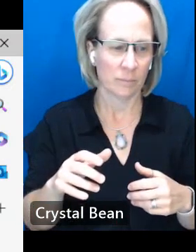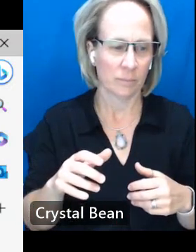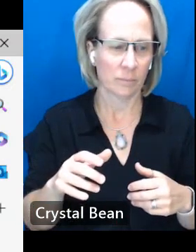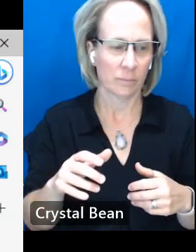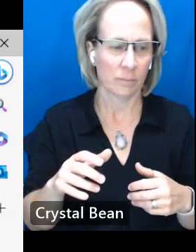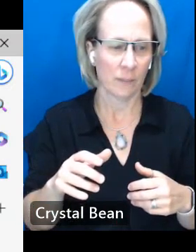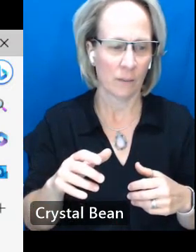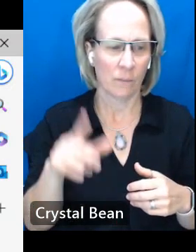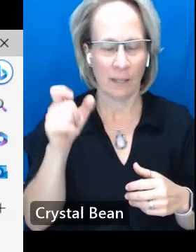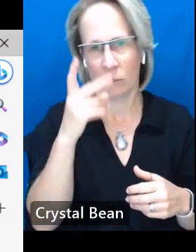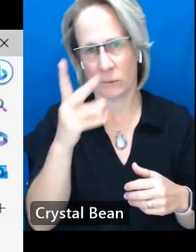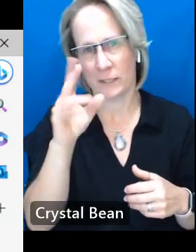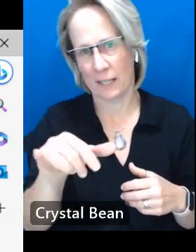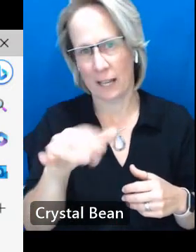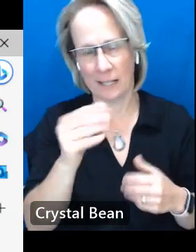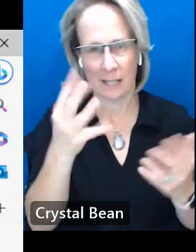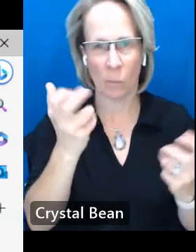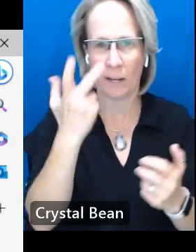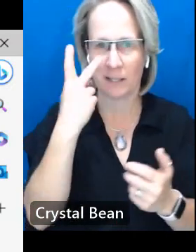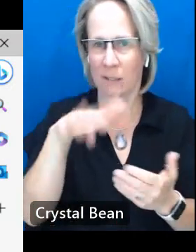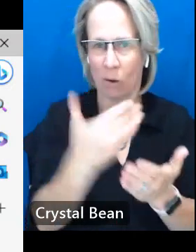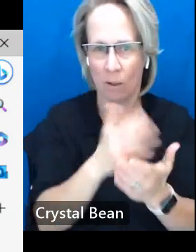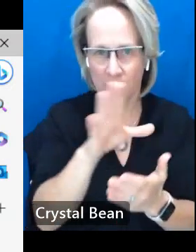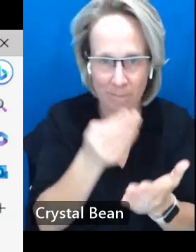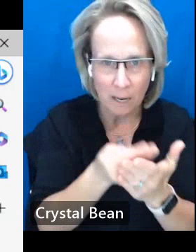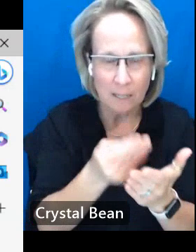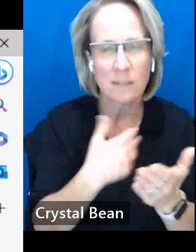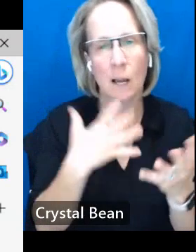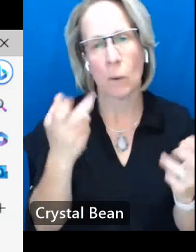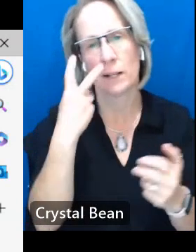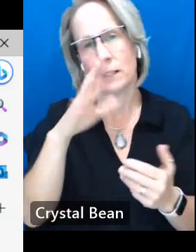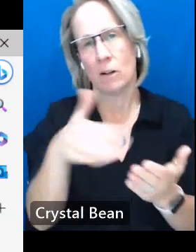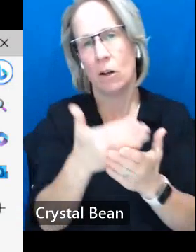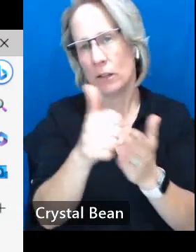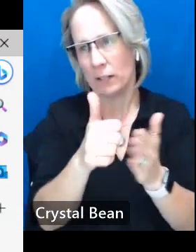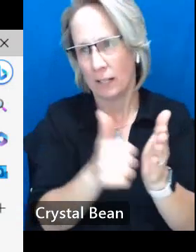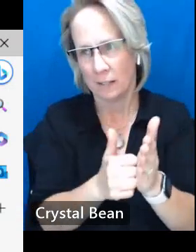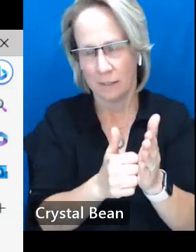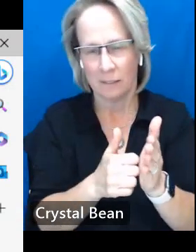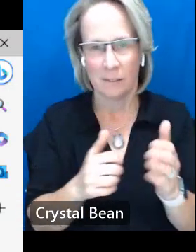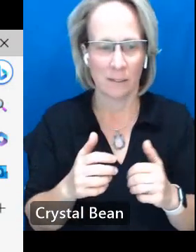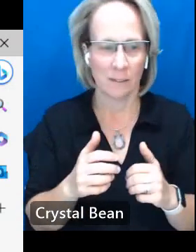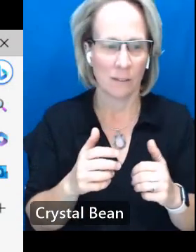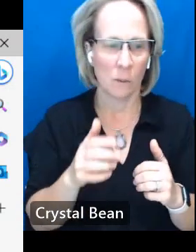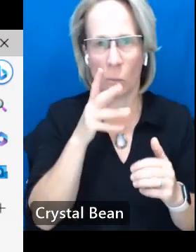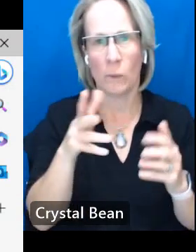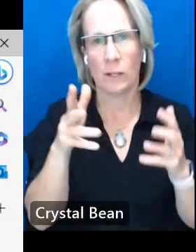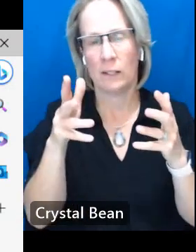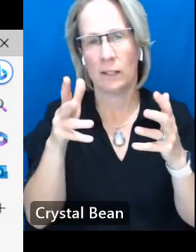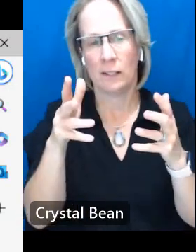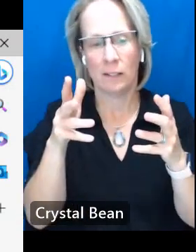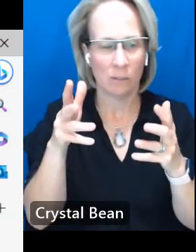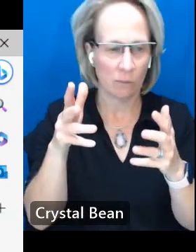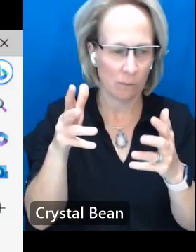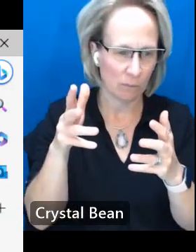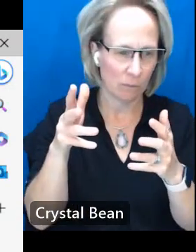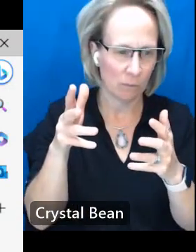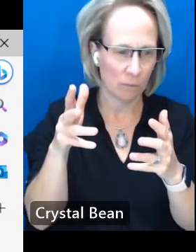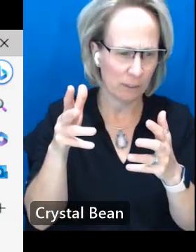And I want to see all their funds. I want to see all their accounts. So we'll just leave the rest of those with percent signs.